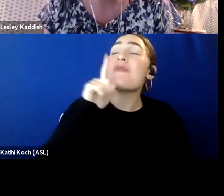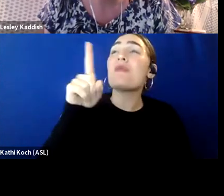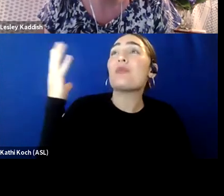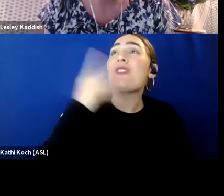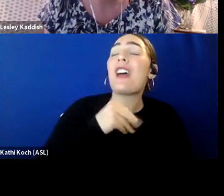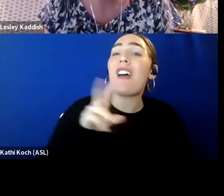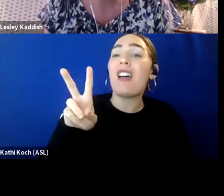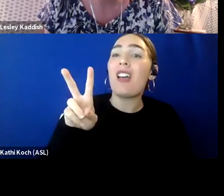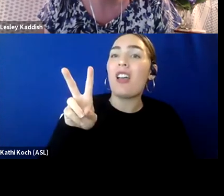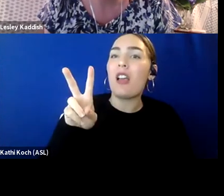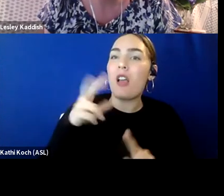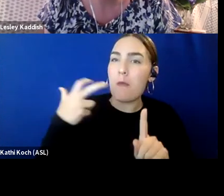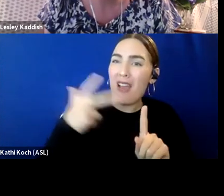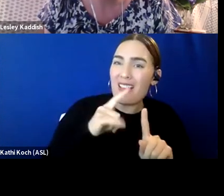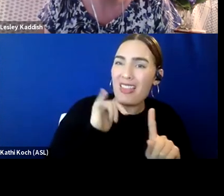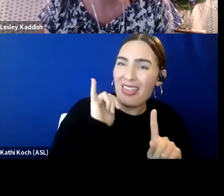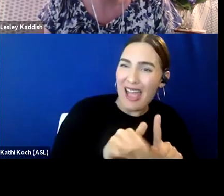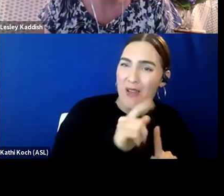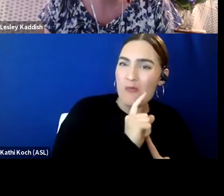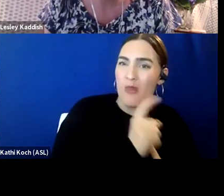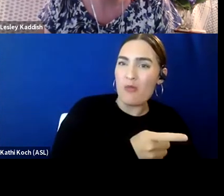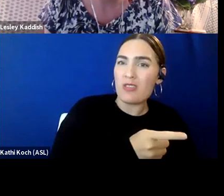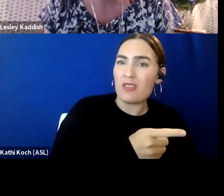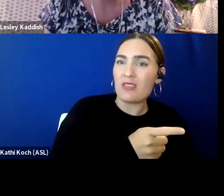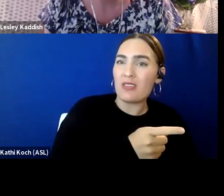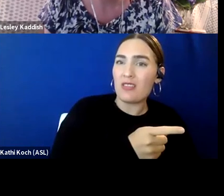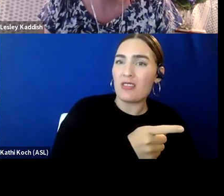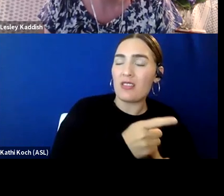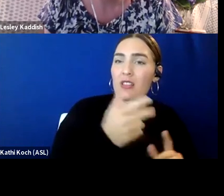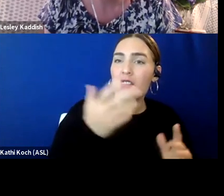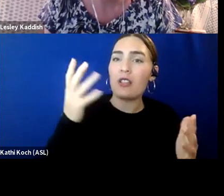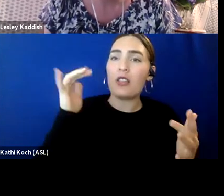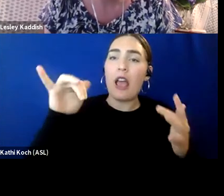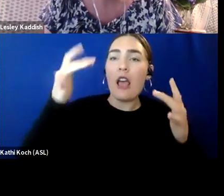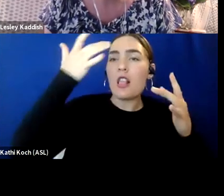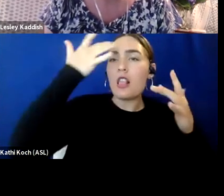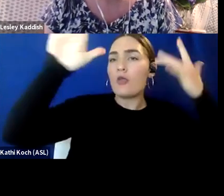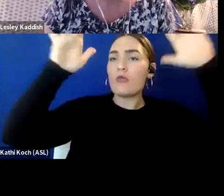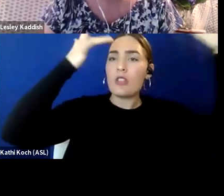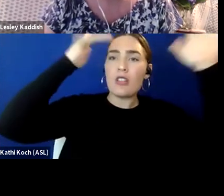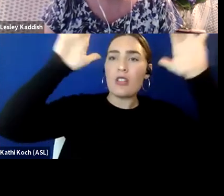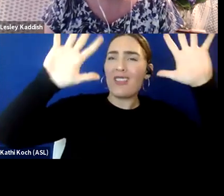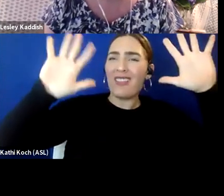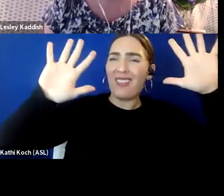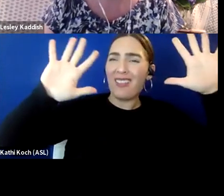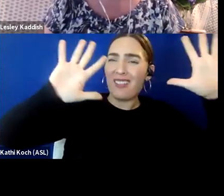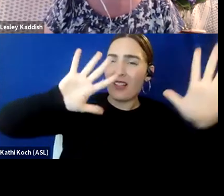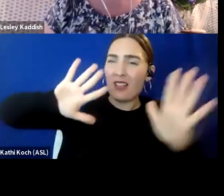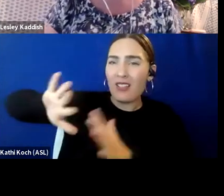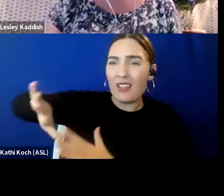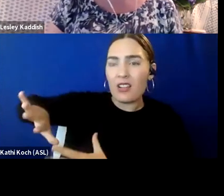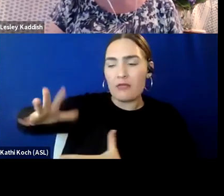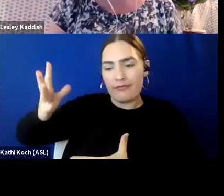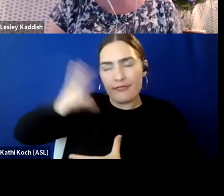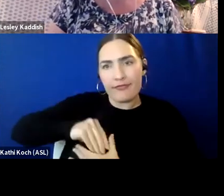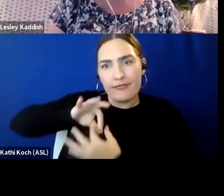And take us away from some of the intellectualizing of sound and put us in the body, put us in the